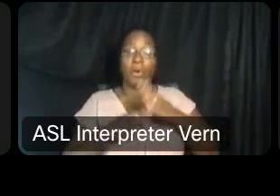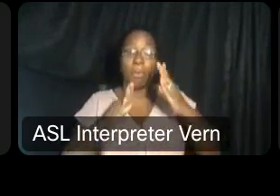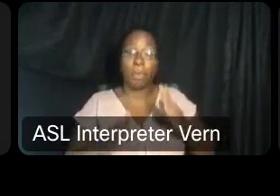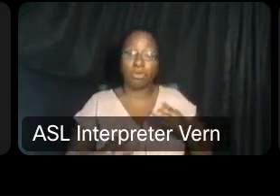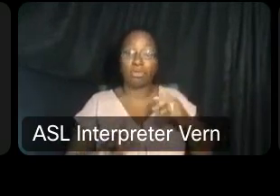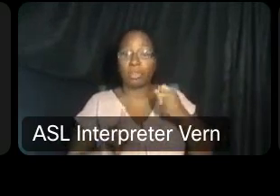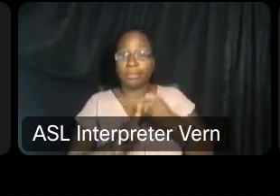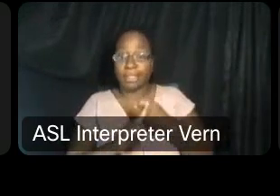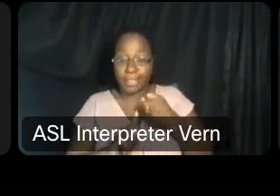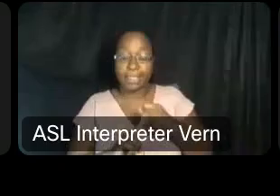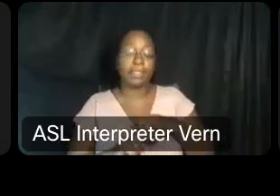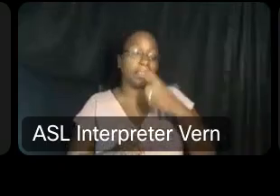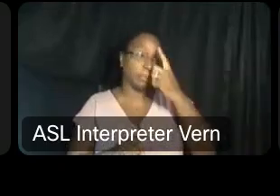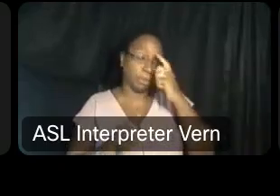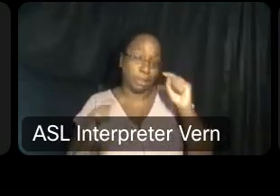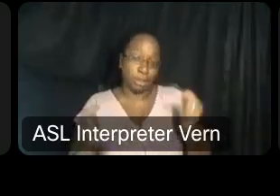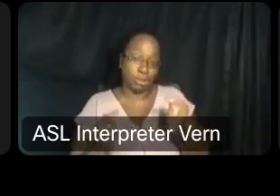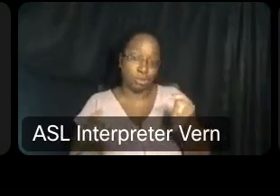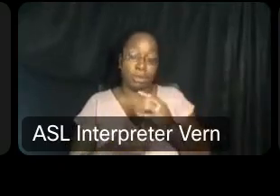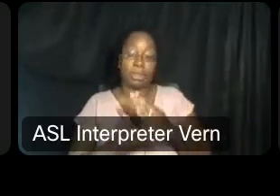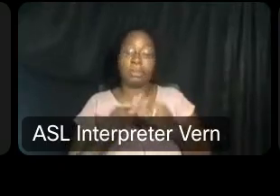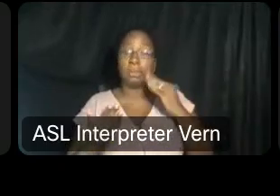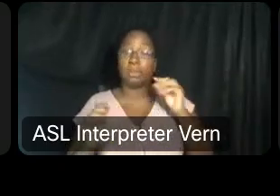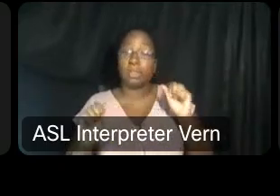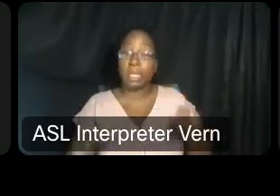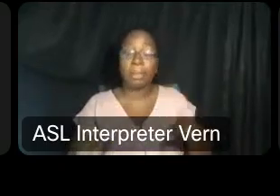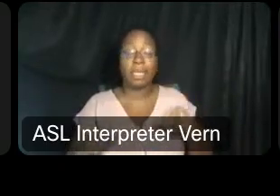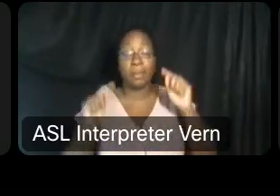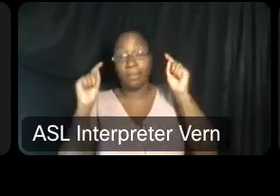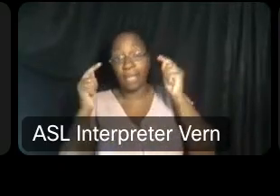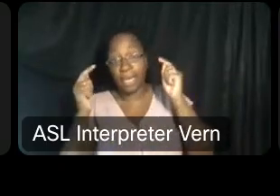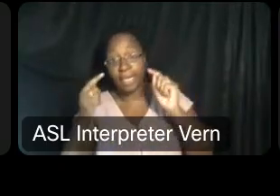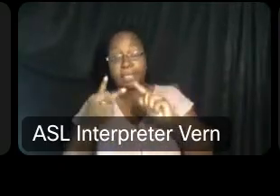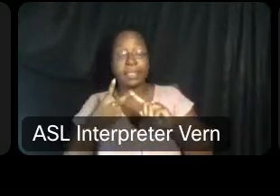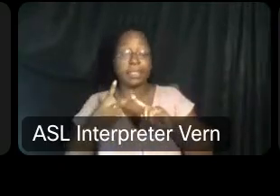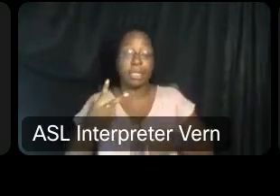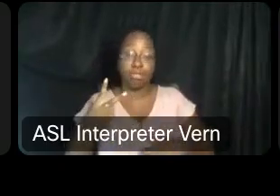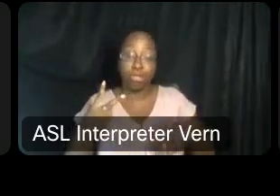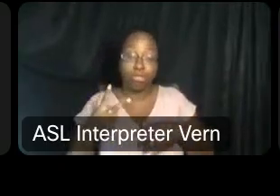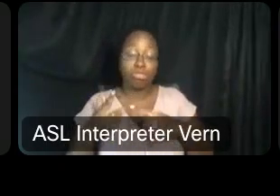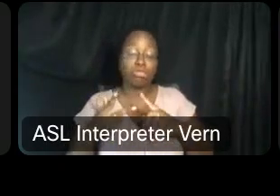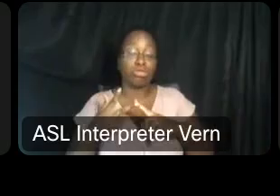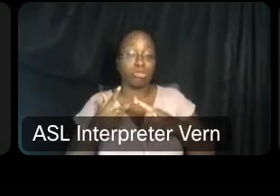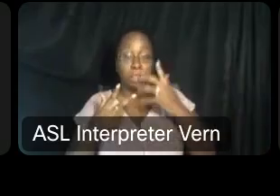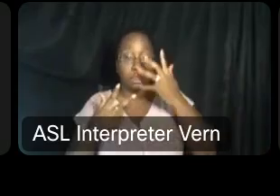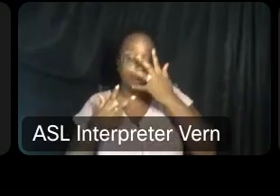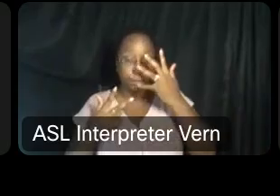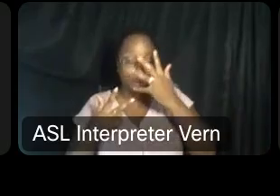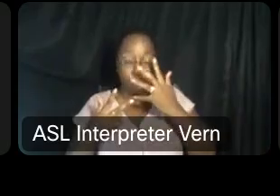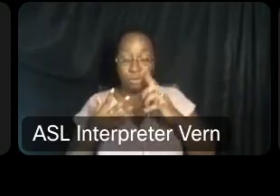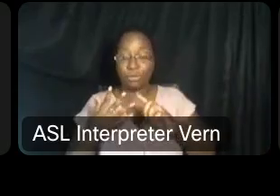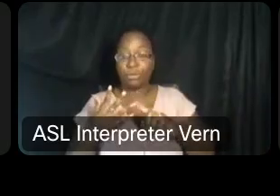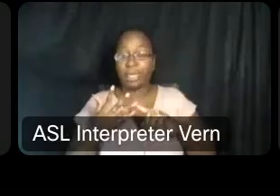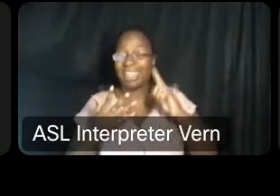injury, some of these experiences include having headaches, nausea, blurry vision, and ringing